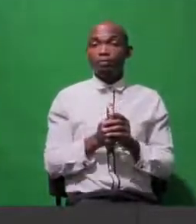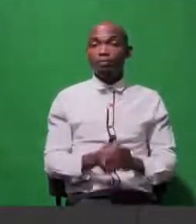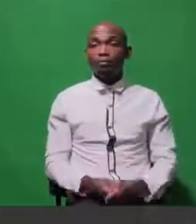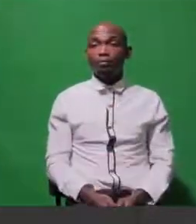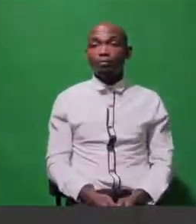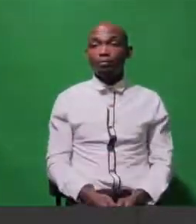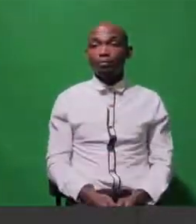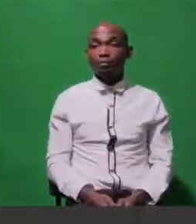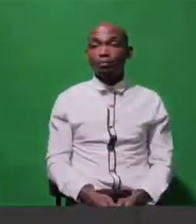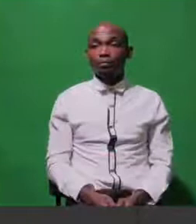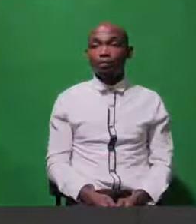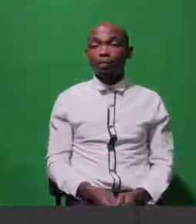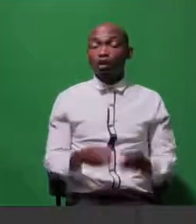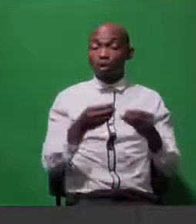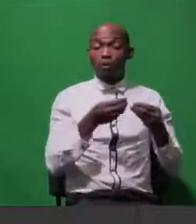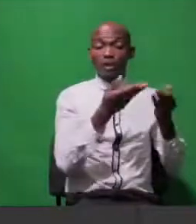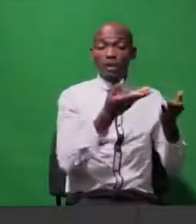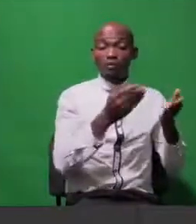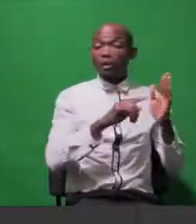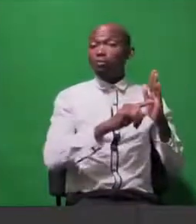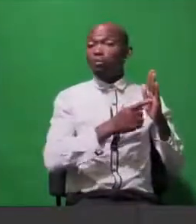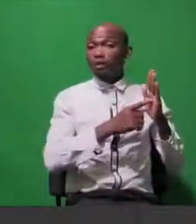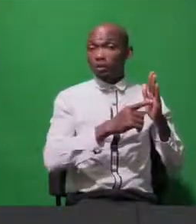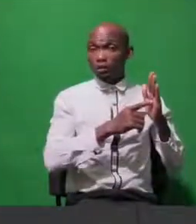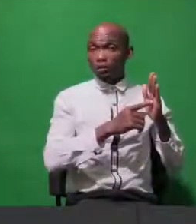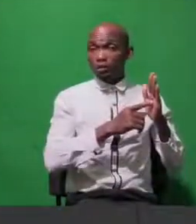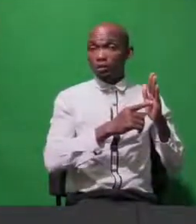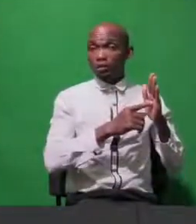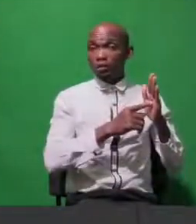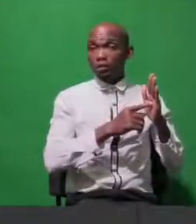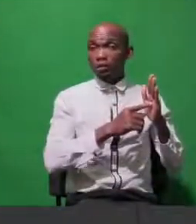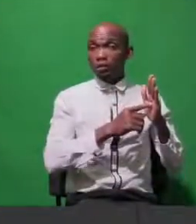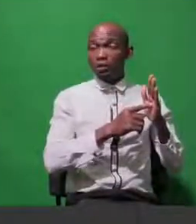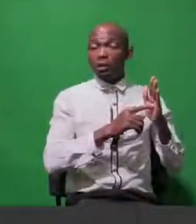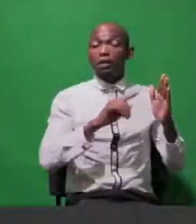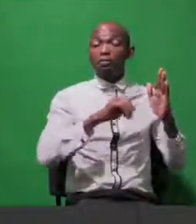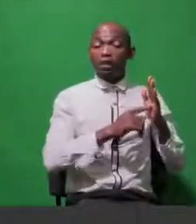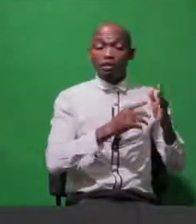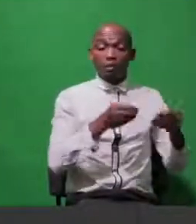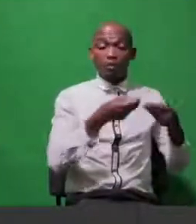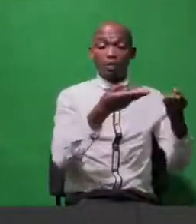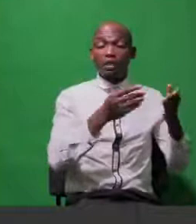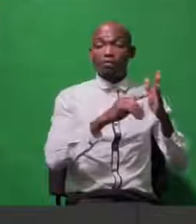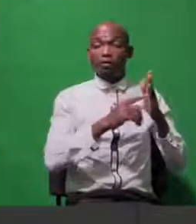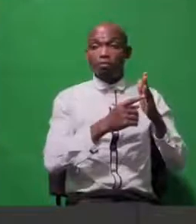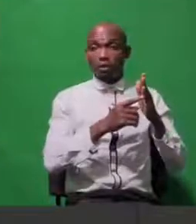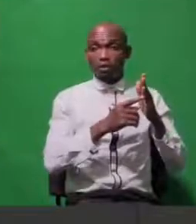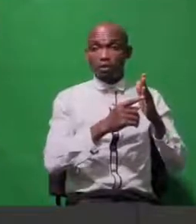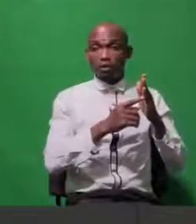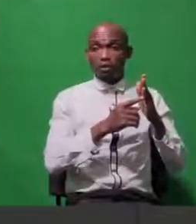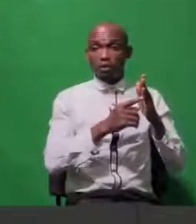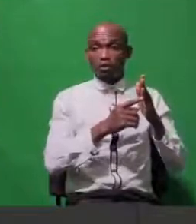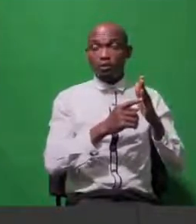or the given point, the point or the given point, which is object.